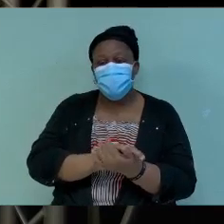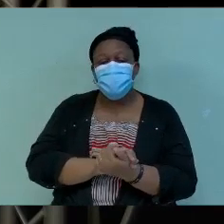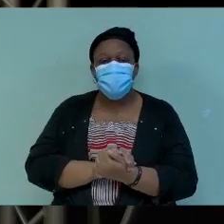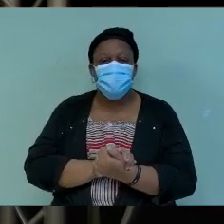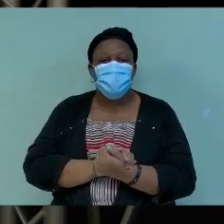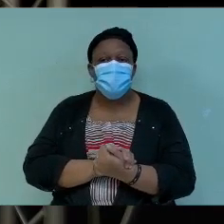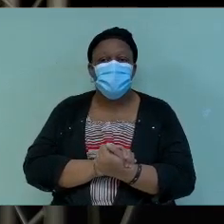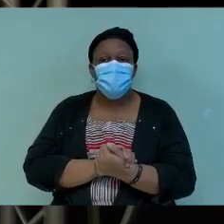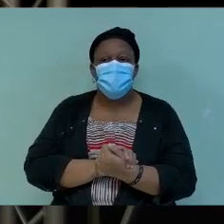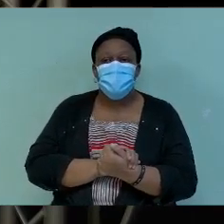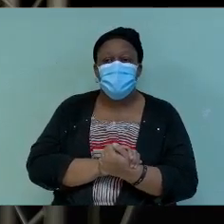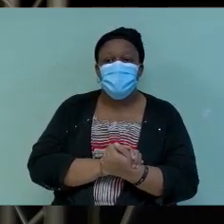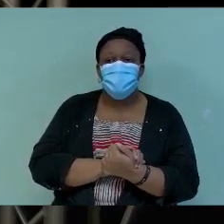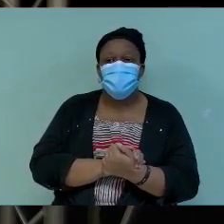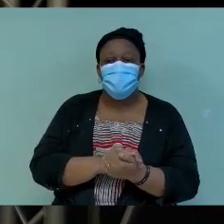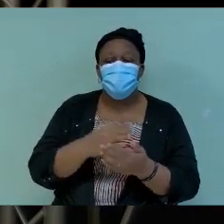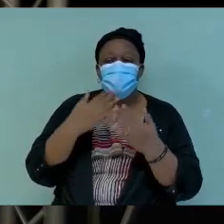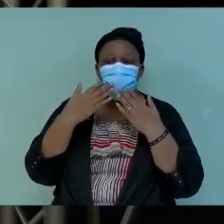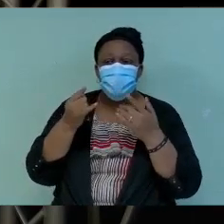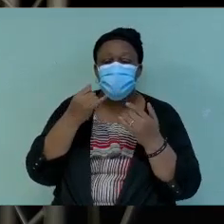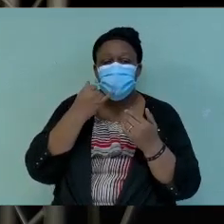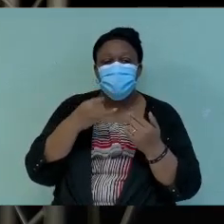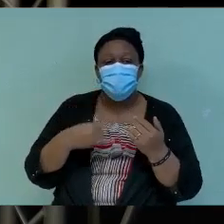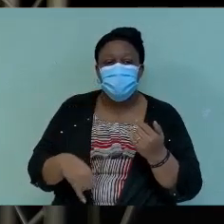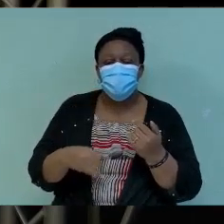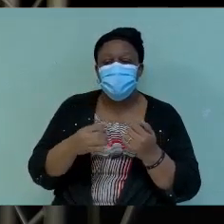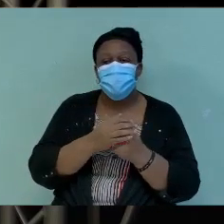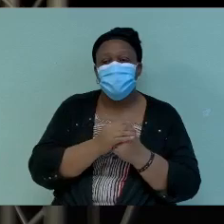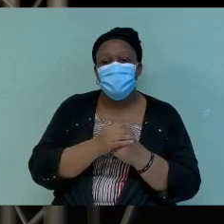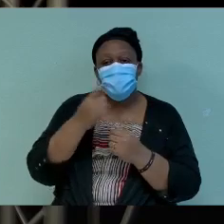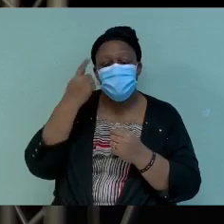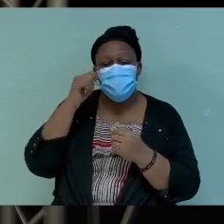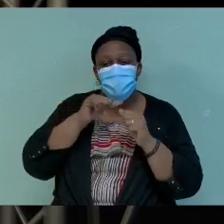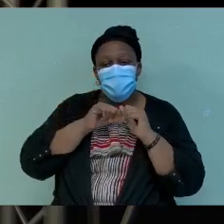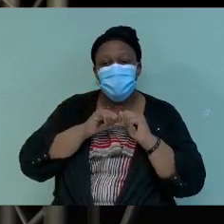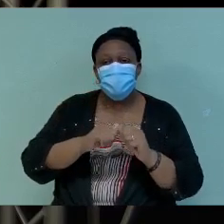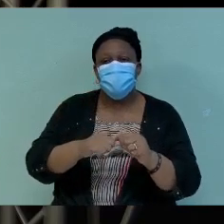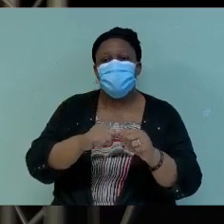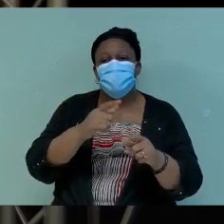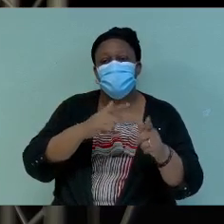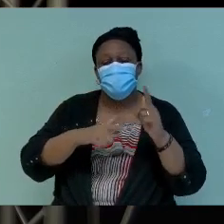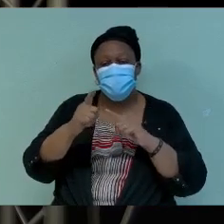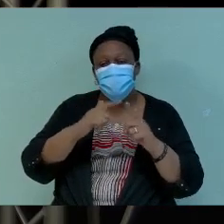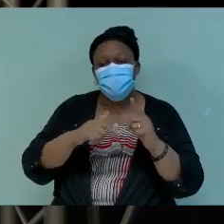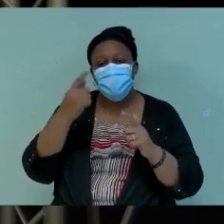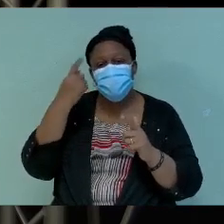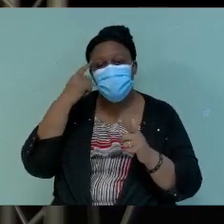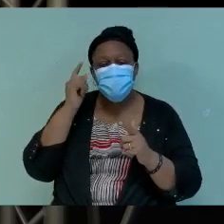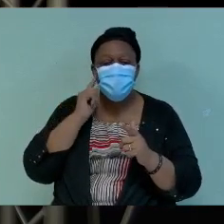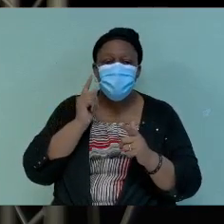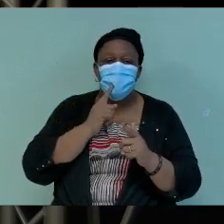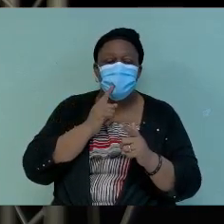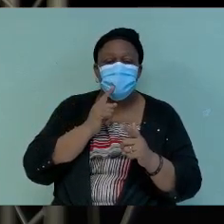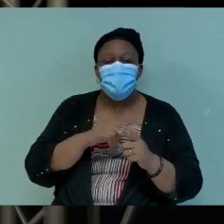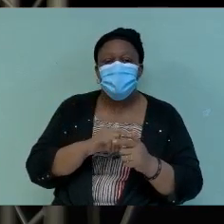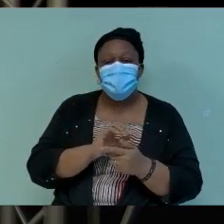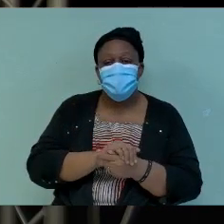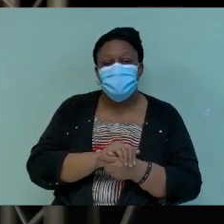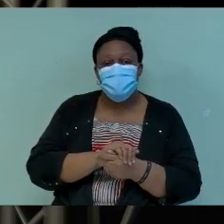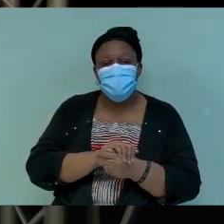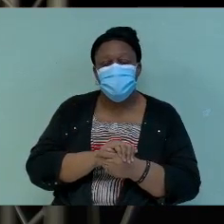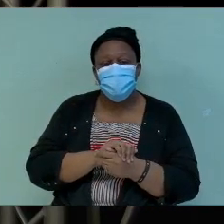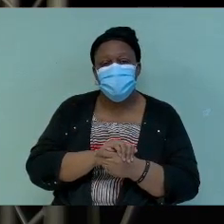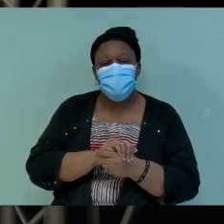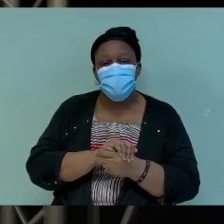also want to thank Mrs. Christmas Jacobs for continuing to provide her services of